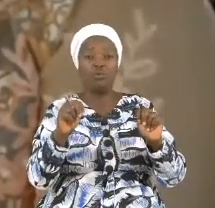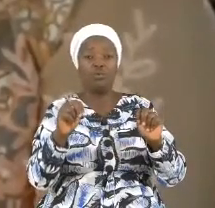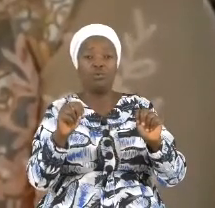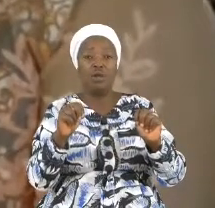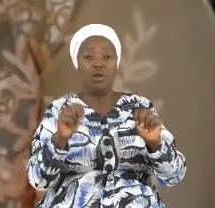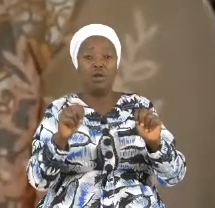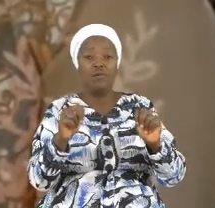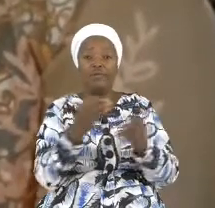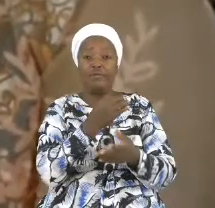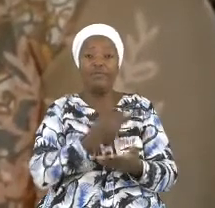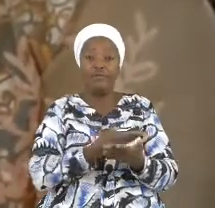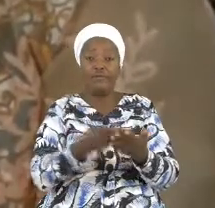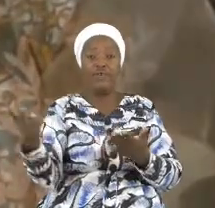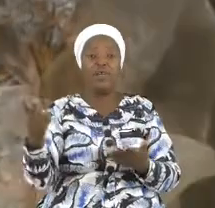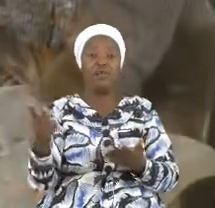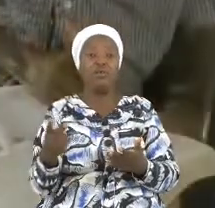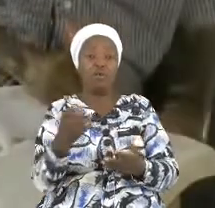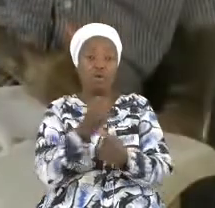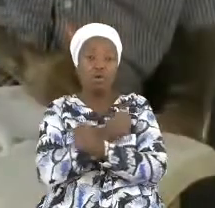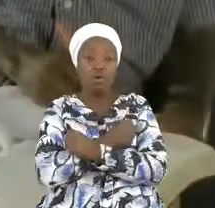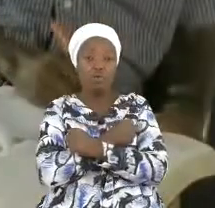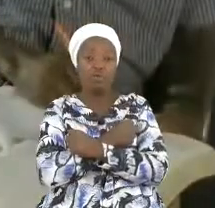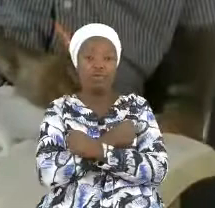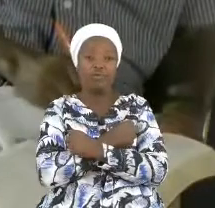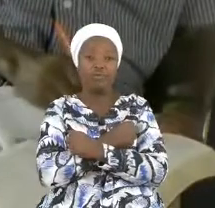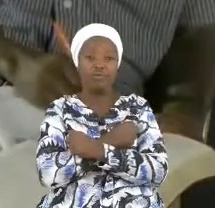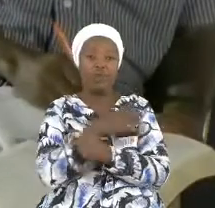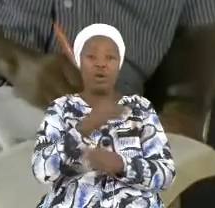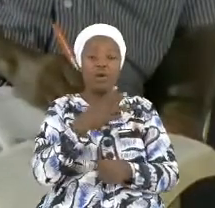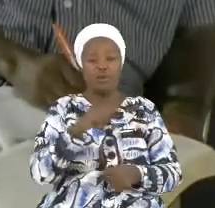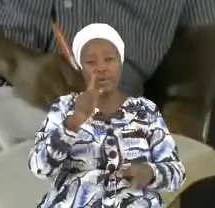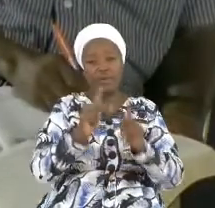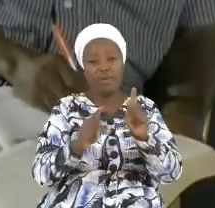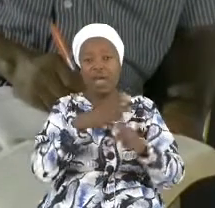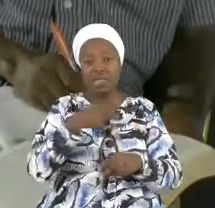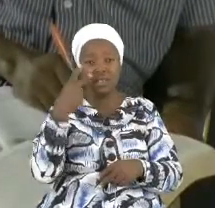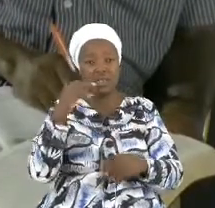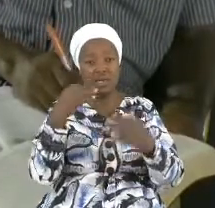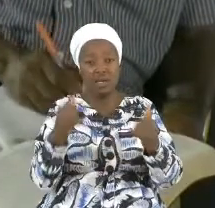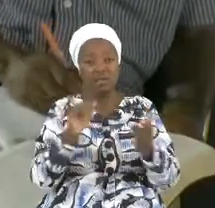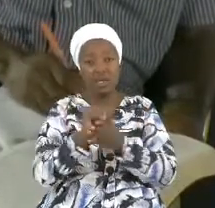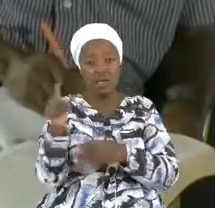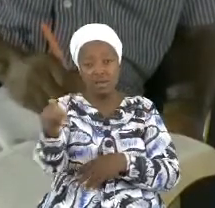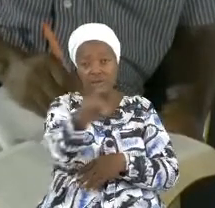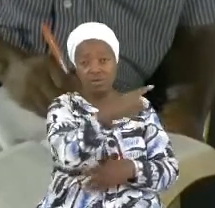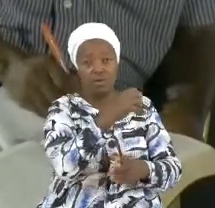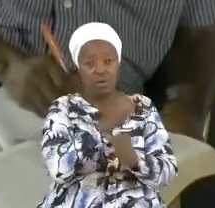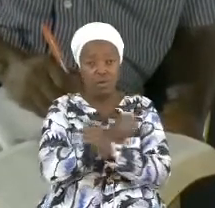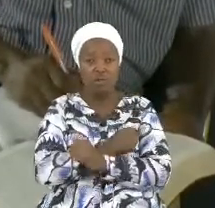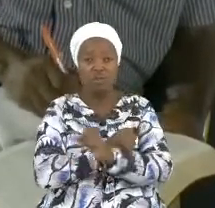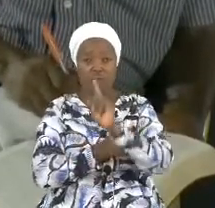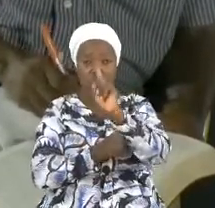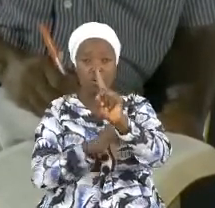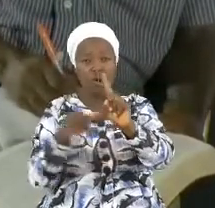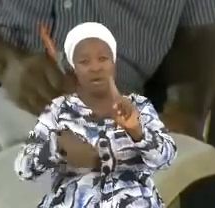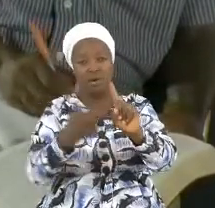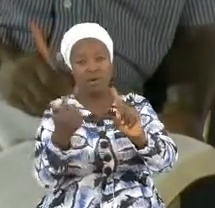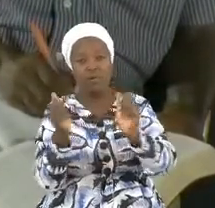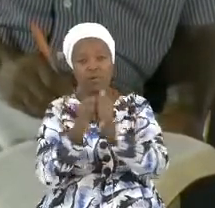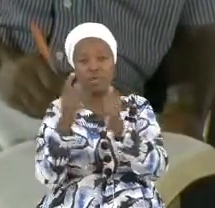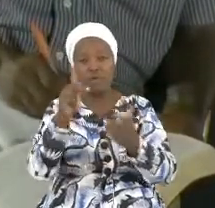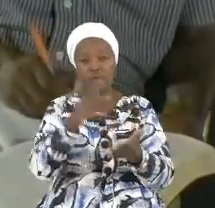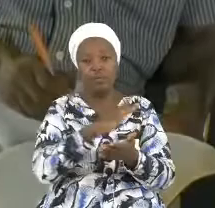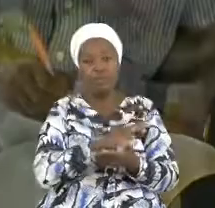And see now that ye love one another with a pure heart